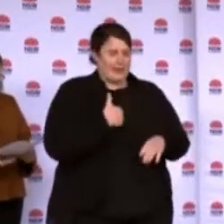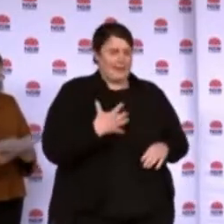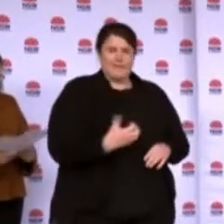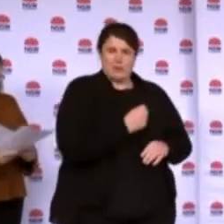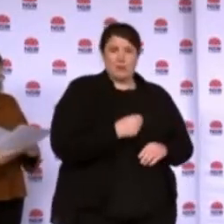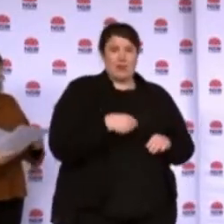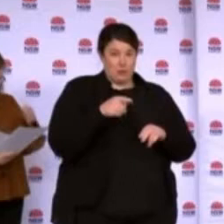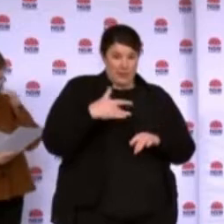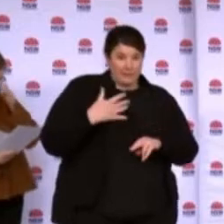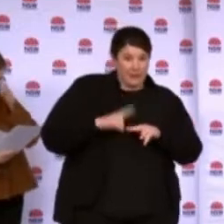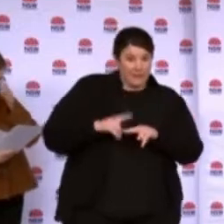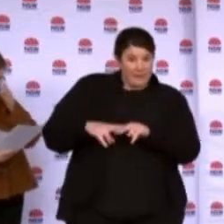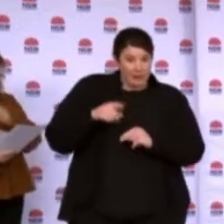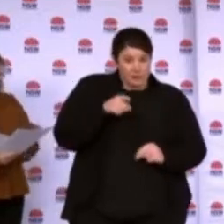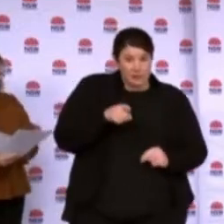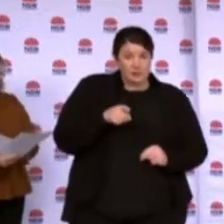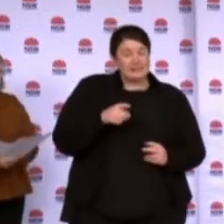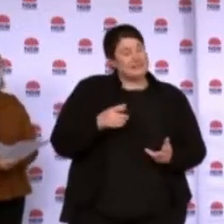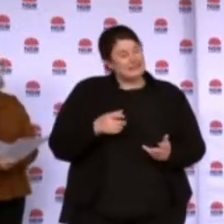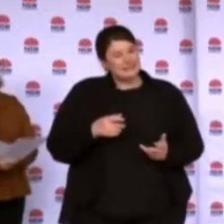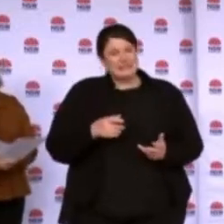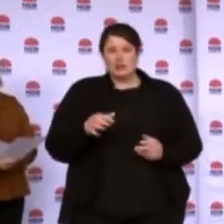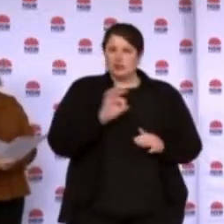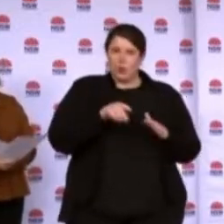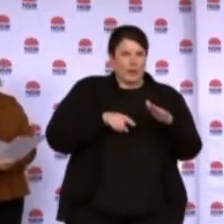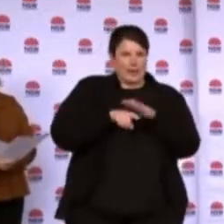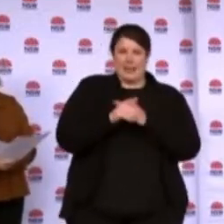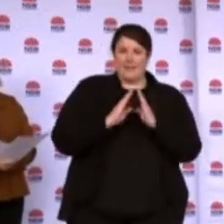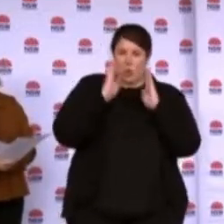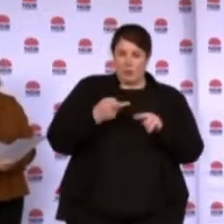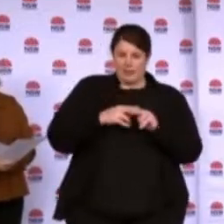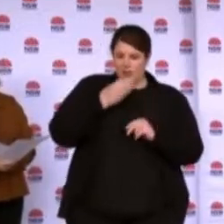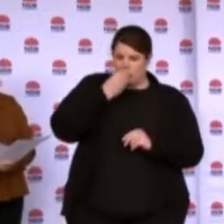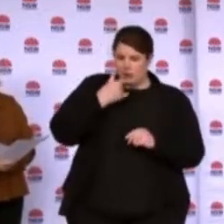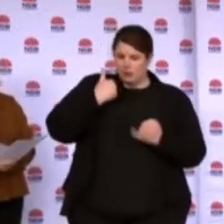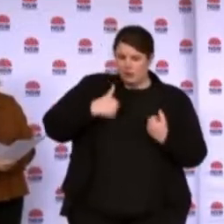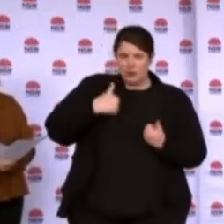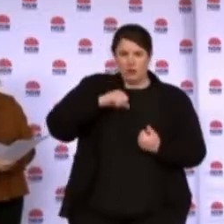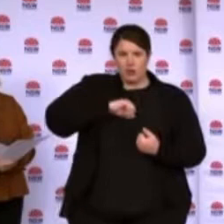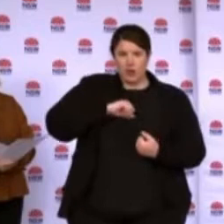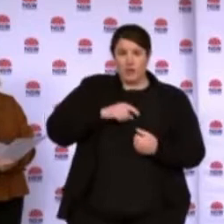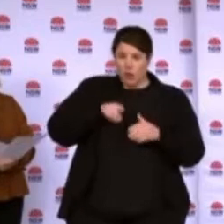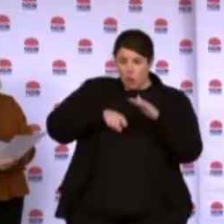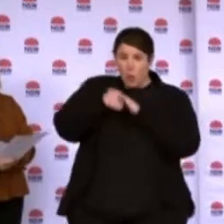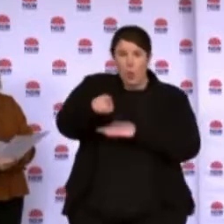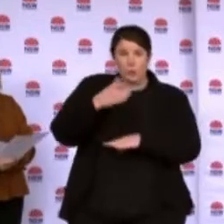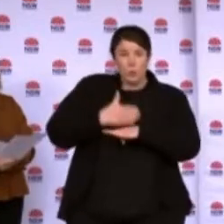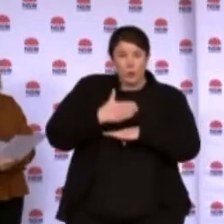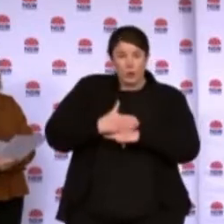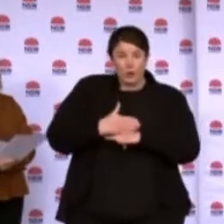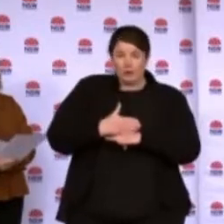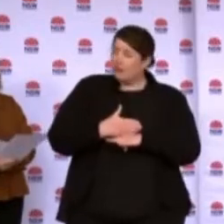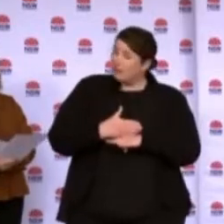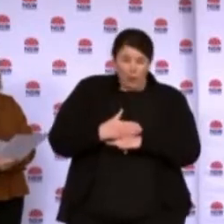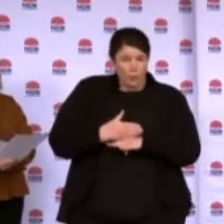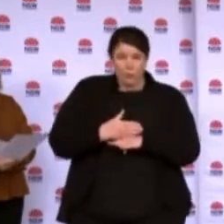the Fairfield local government area, do not leave home if you have symptoms. Do not go to work unless you